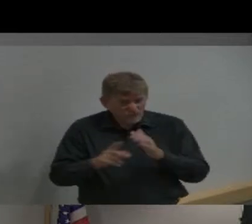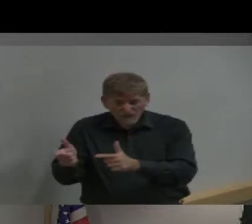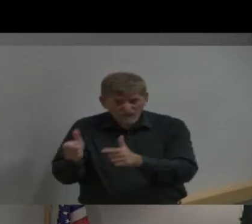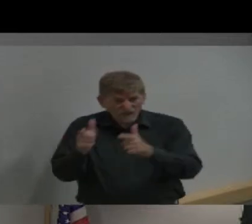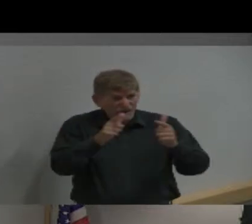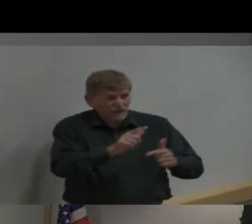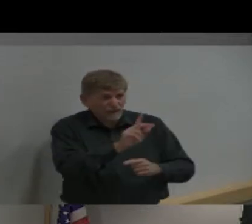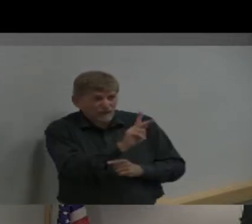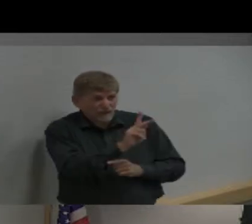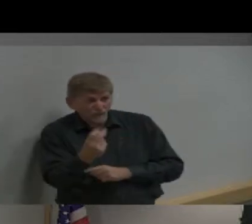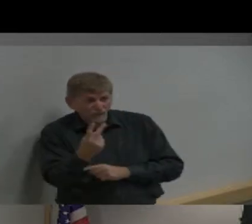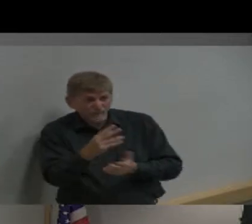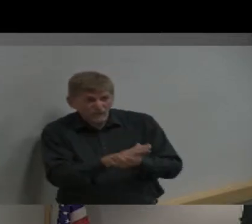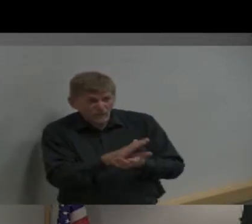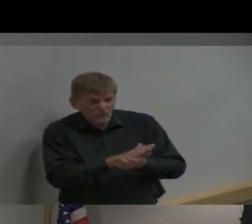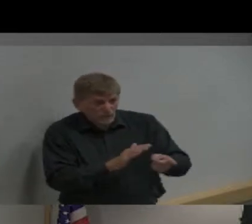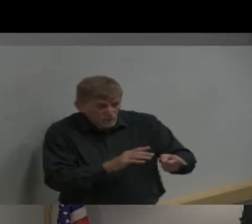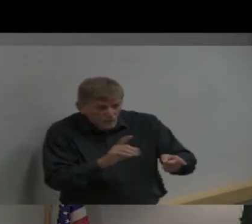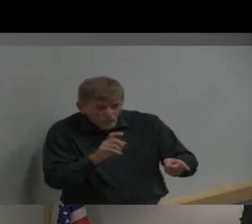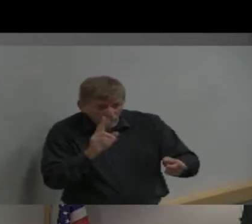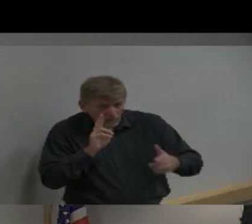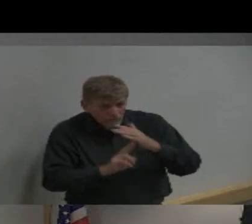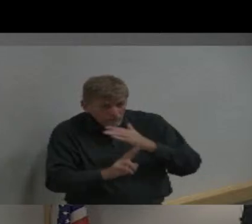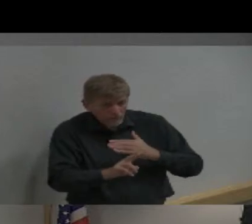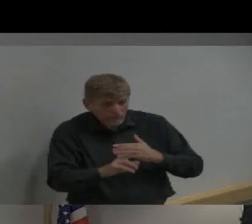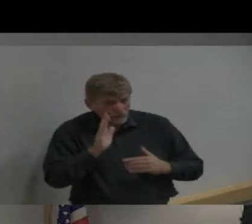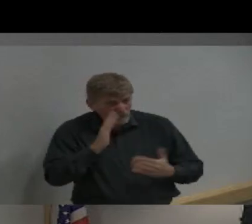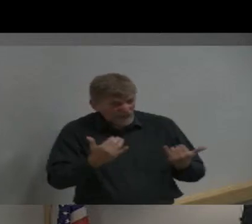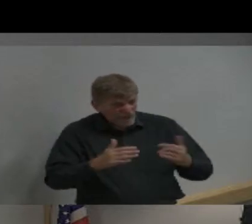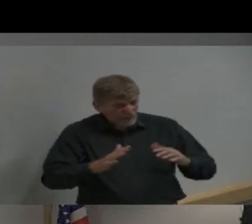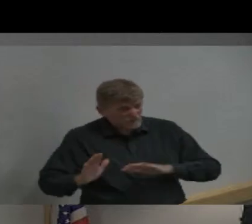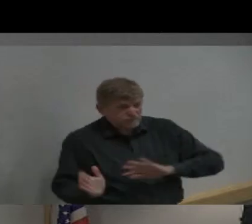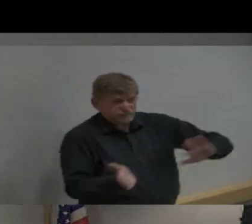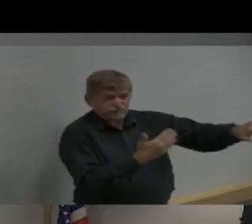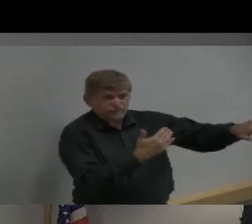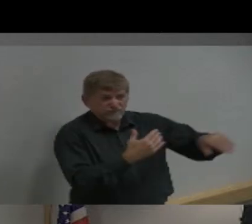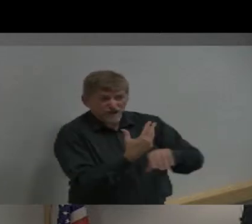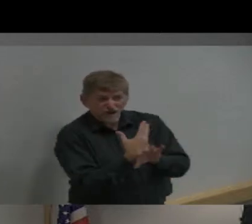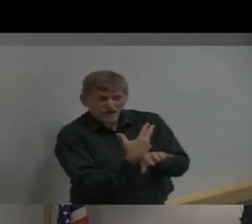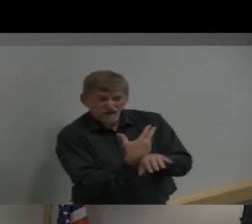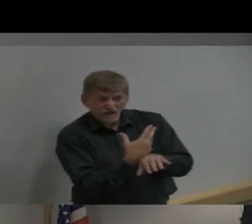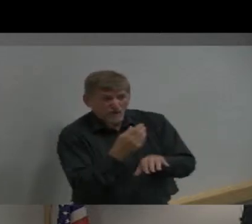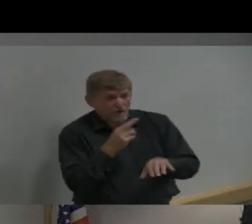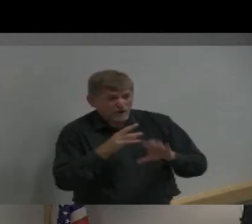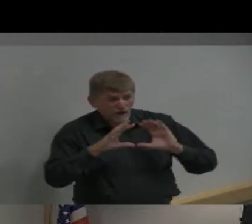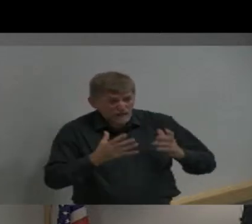or e-learning? And what is the health department's recommending to administrators at this point with instruction?